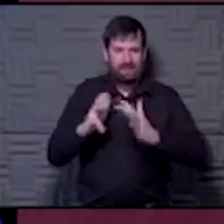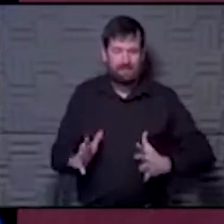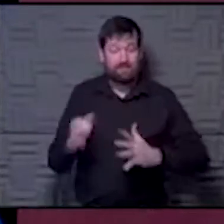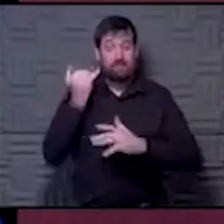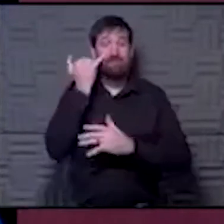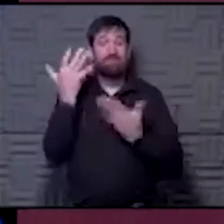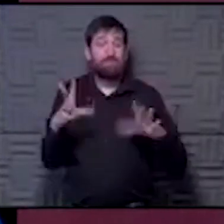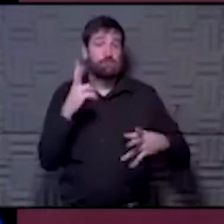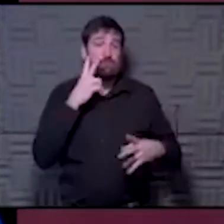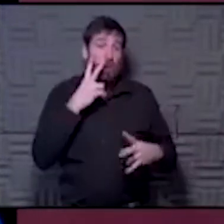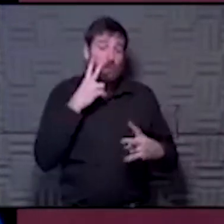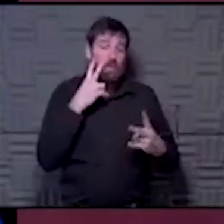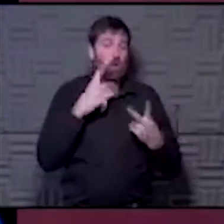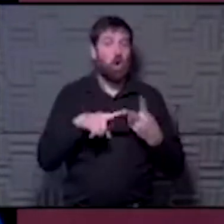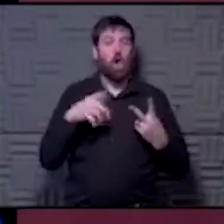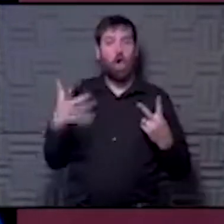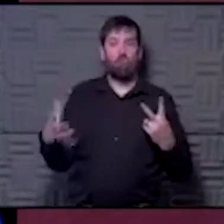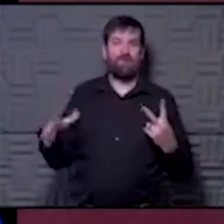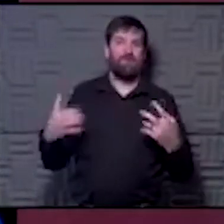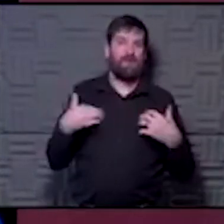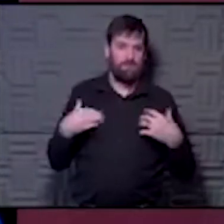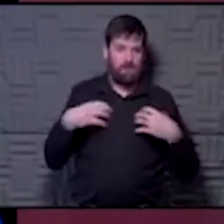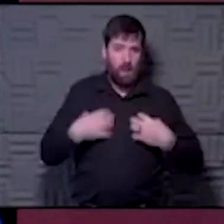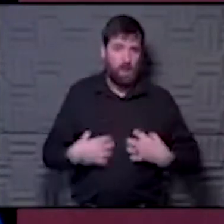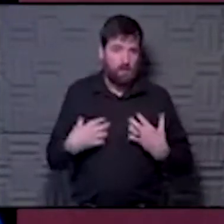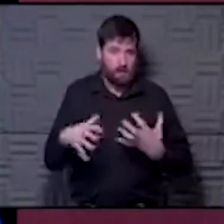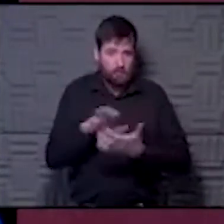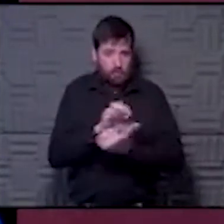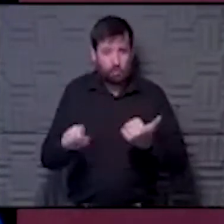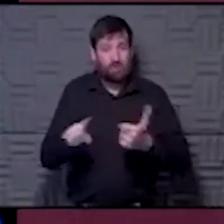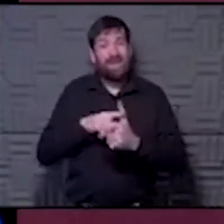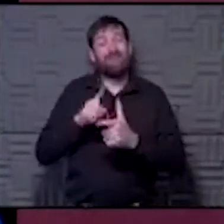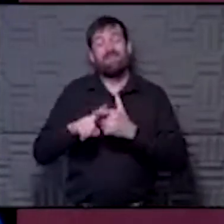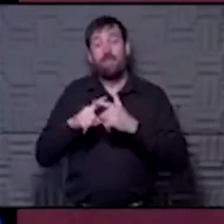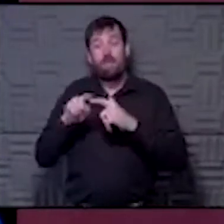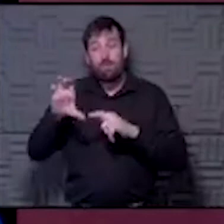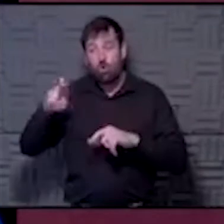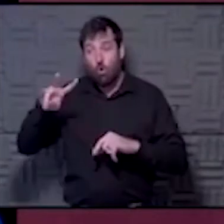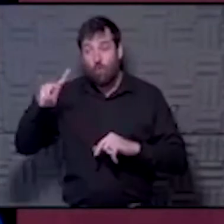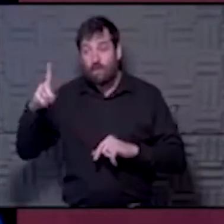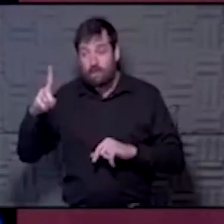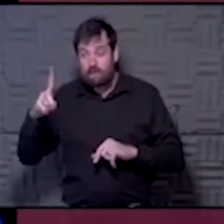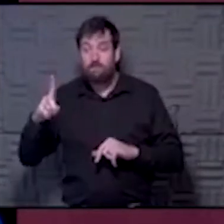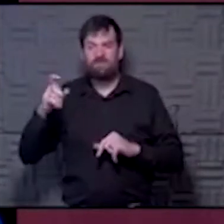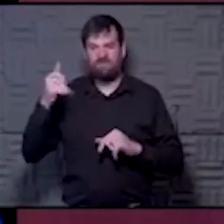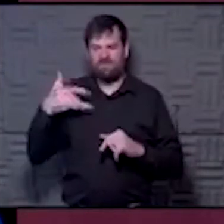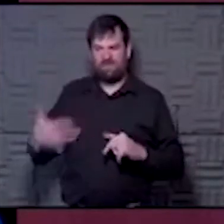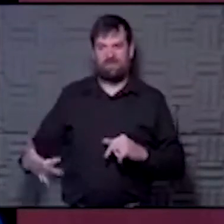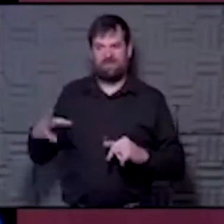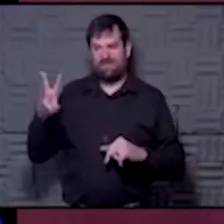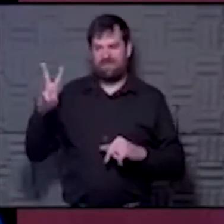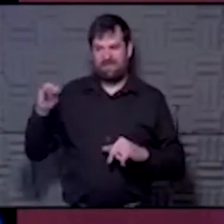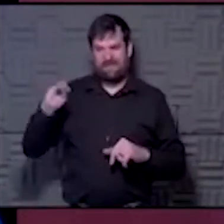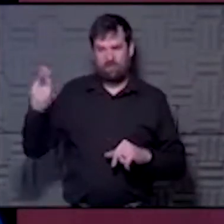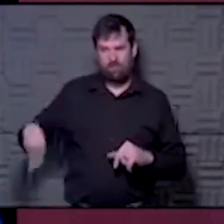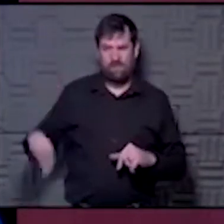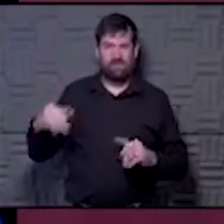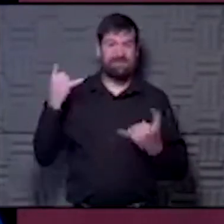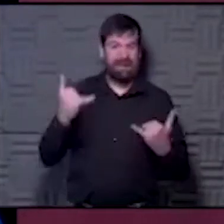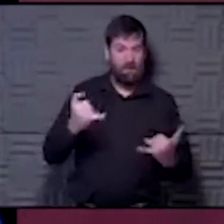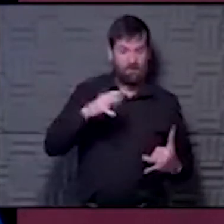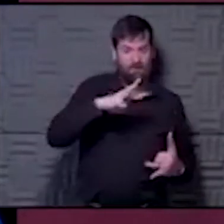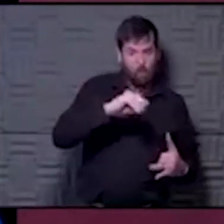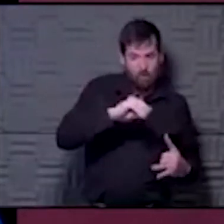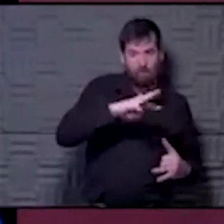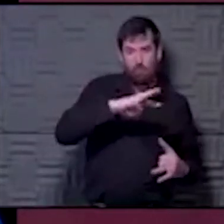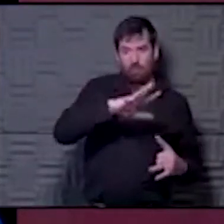had some long-term lung injury already, and then you get COVID-19 on top of that, and you drop from, say, I'm normally 60% of lung function, now I'm down to 40